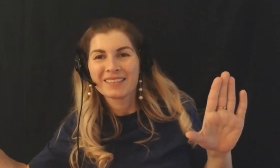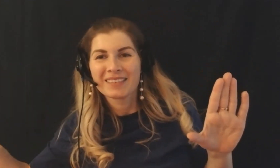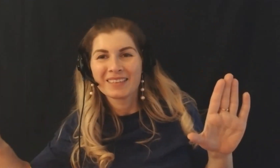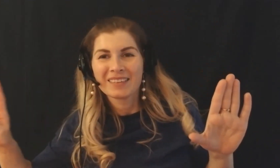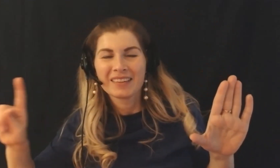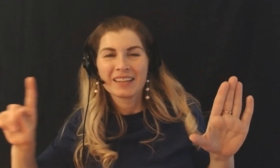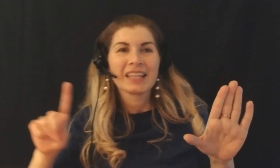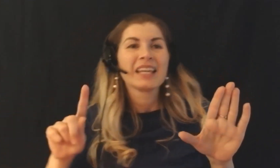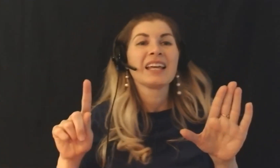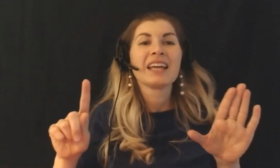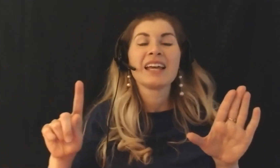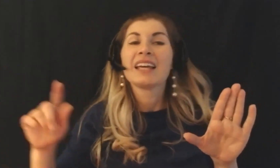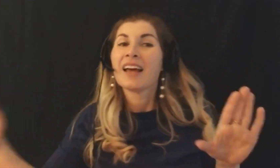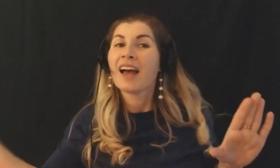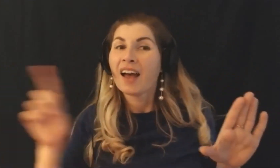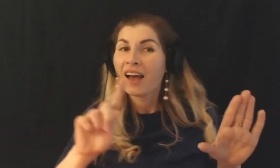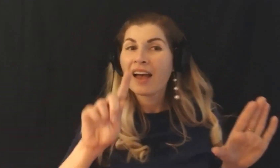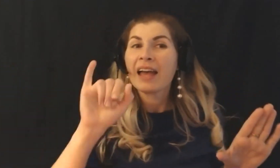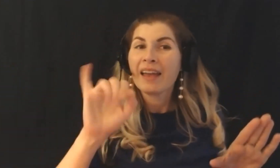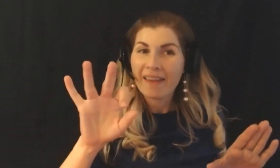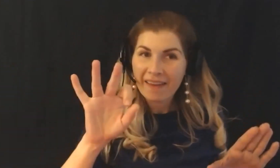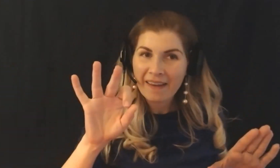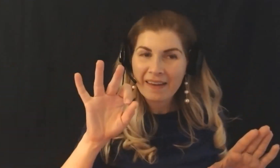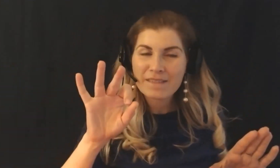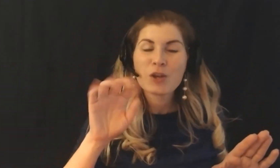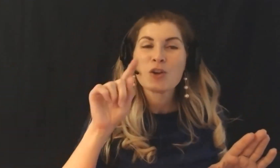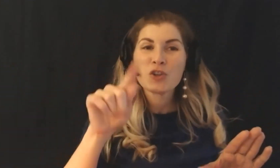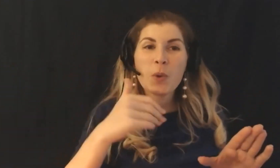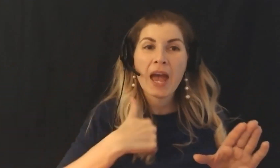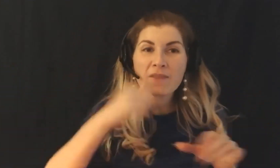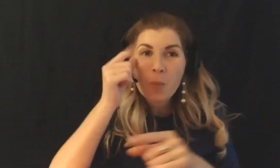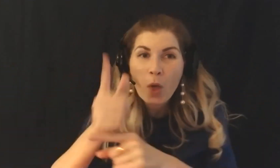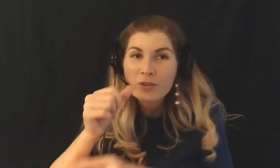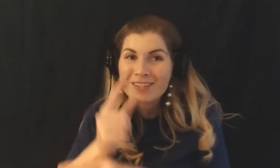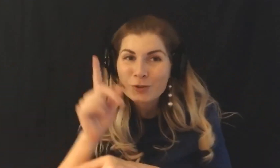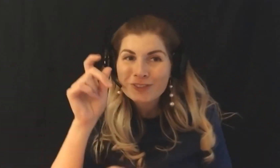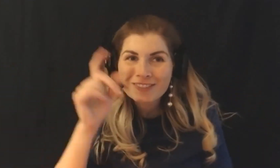Enter the screen if you have siblings.